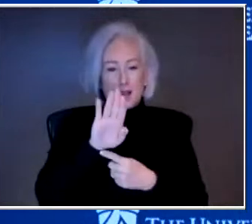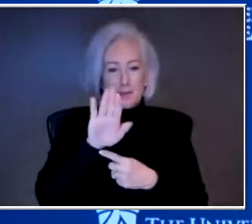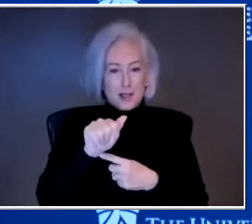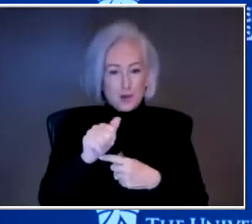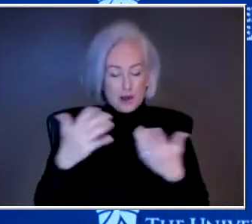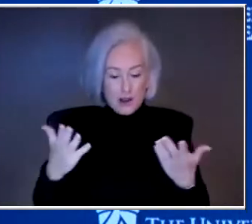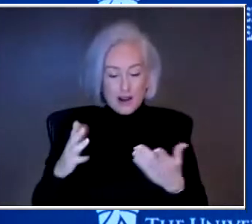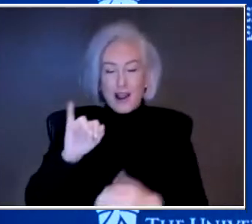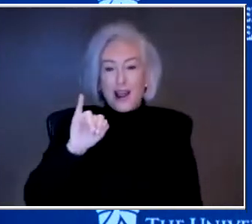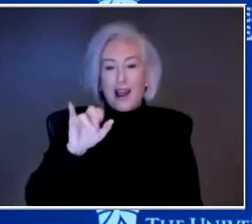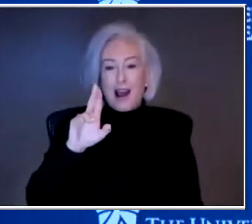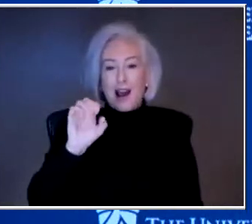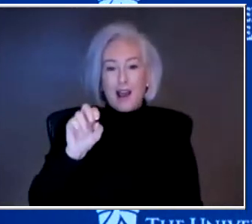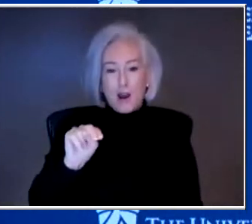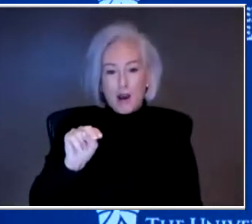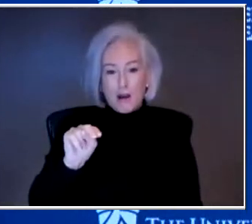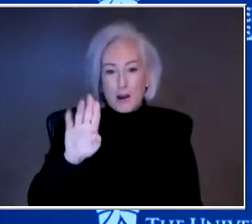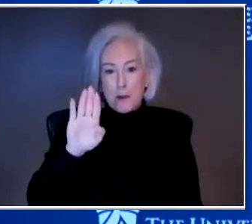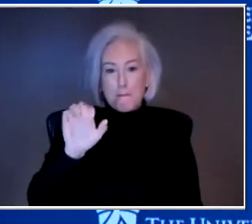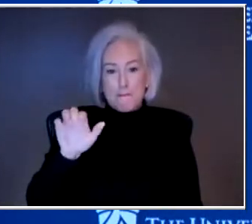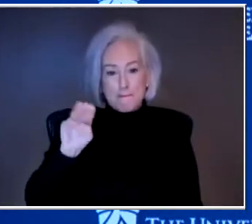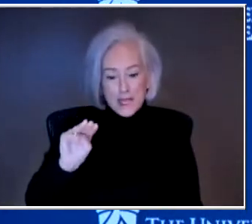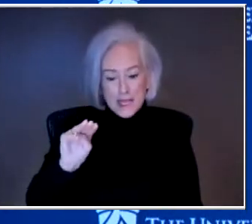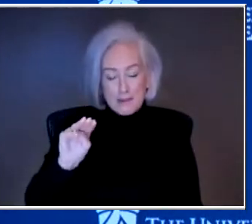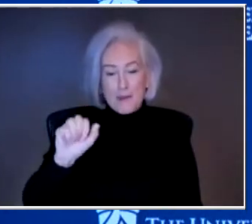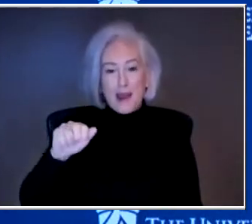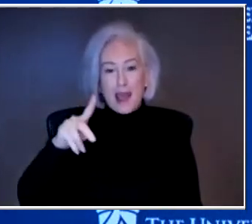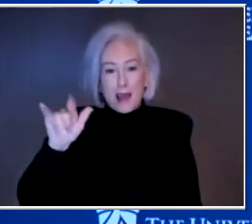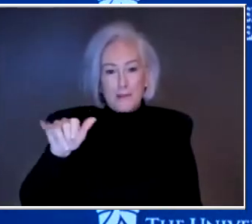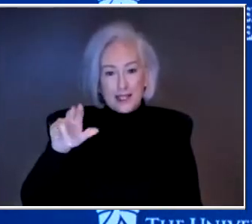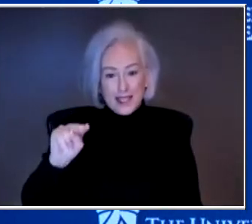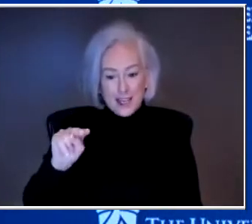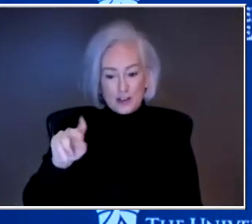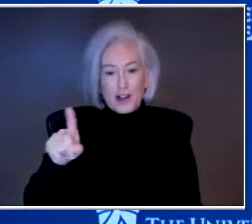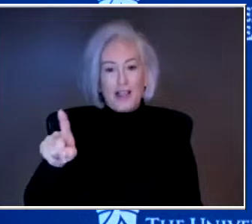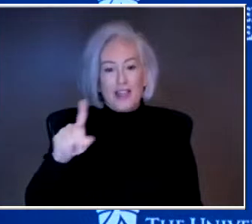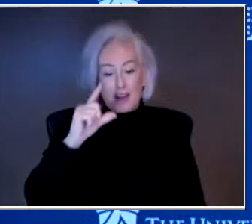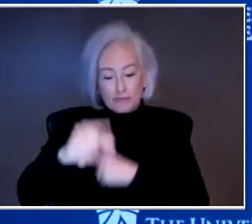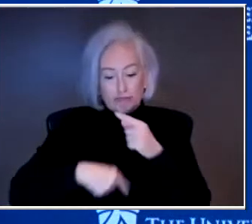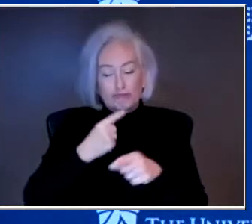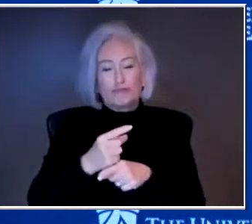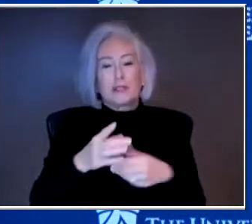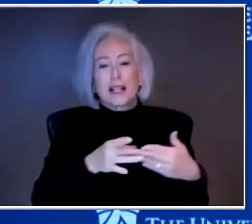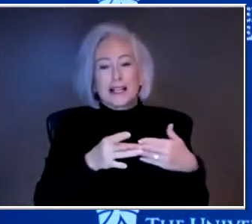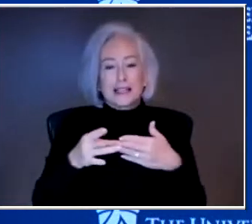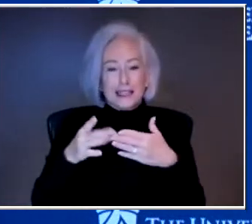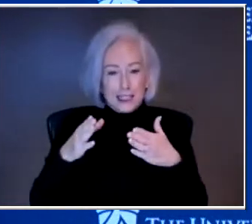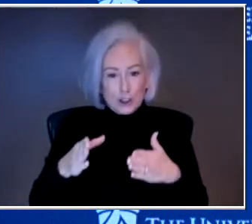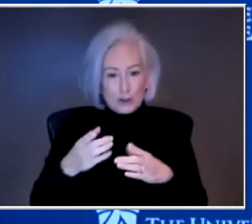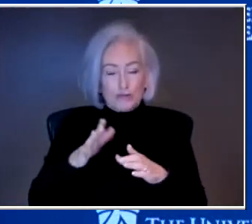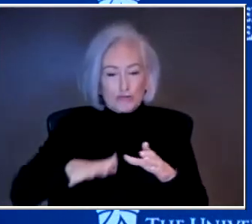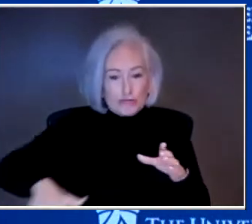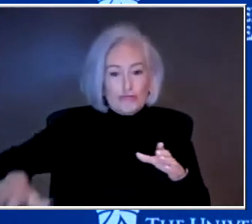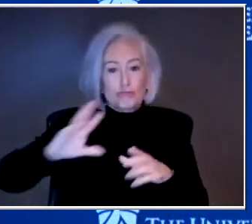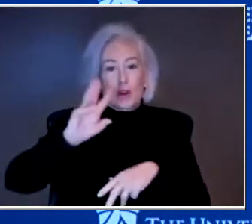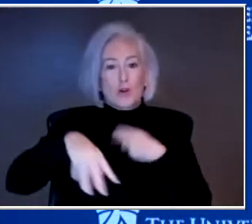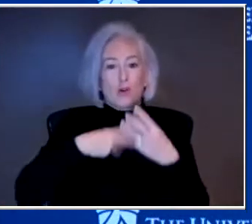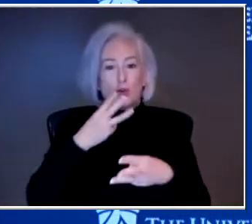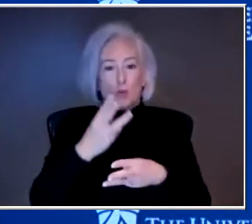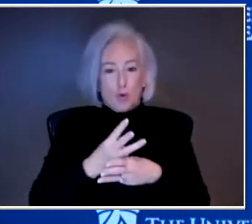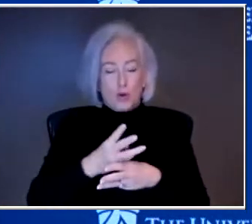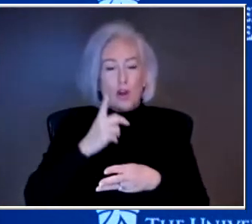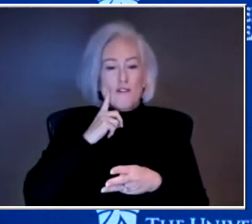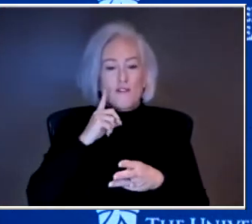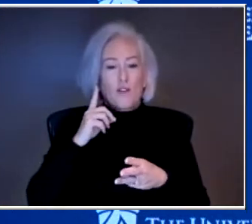Applications. They are the global leader in proton therapy systems. Globally, more patients who've been treated with proton therapy have been treated by an